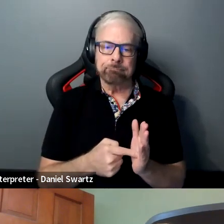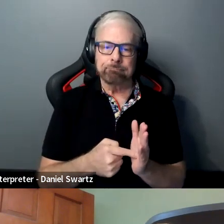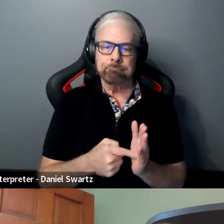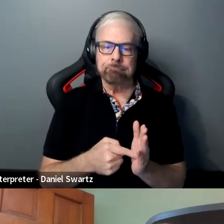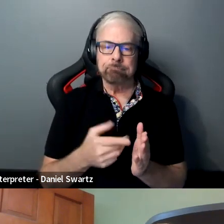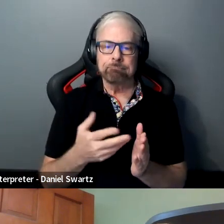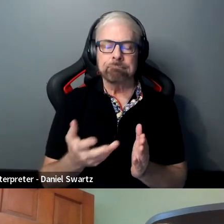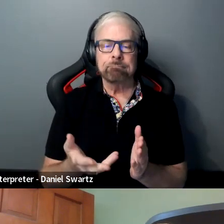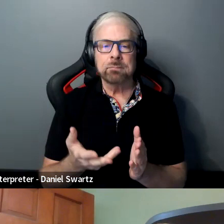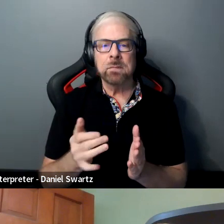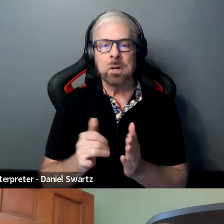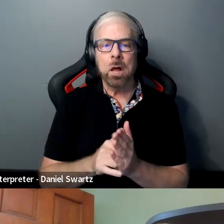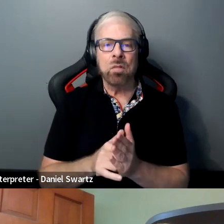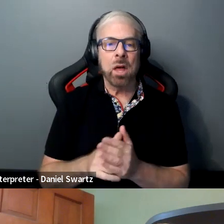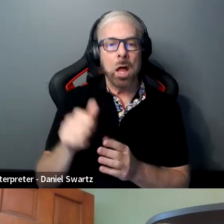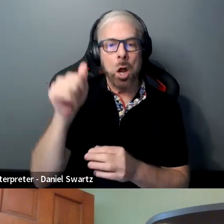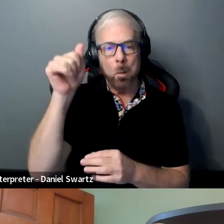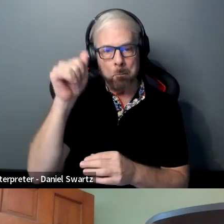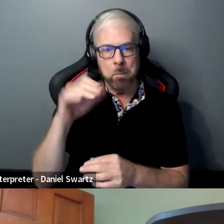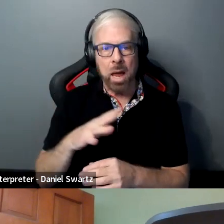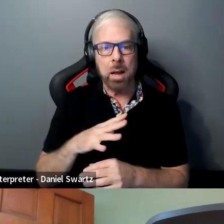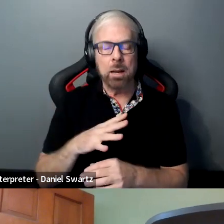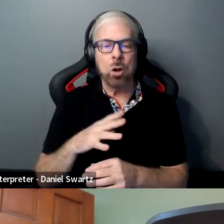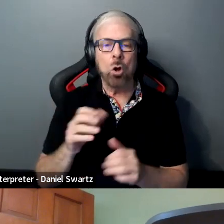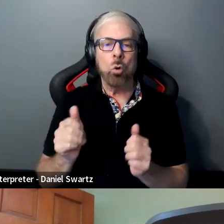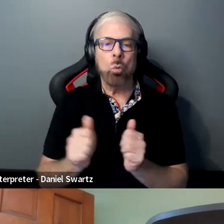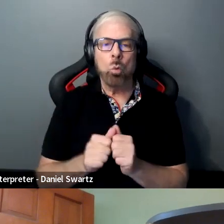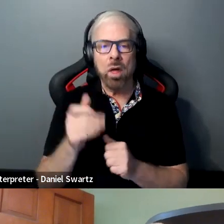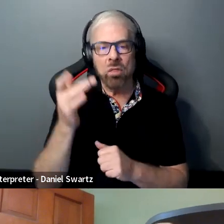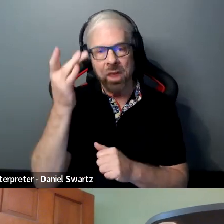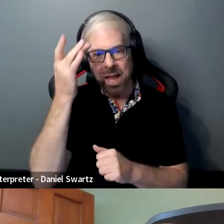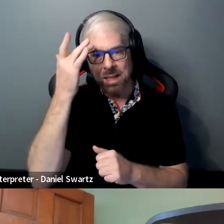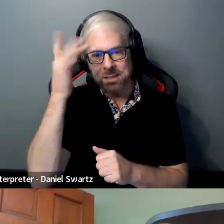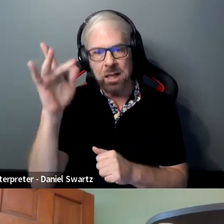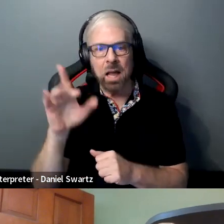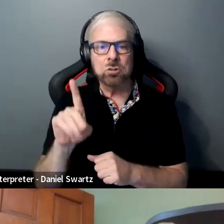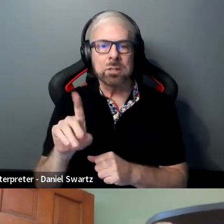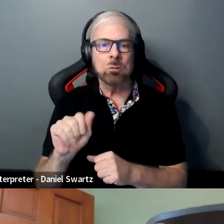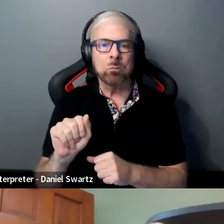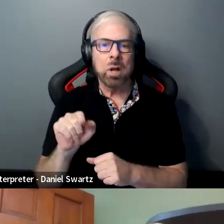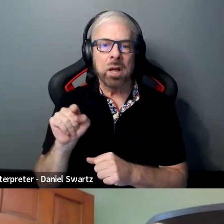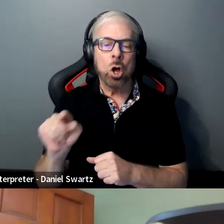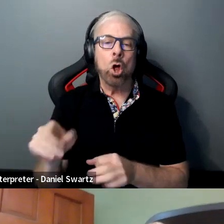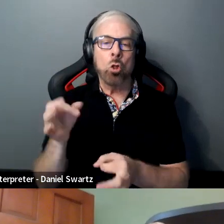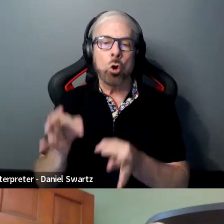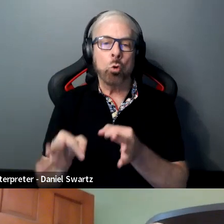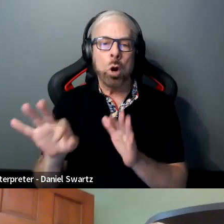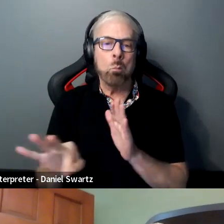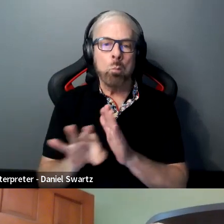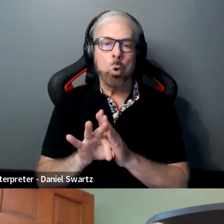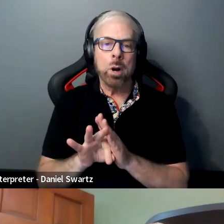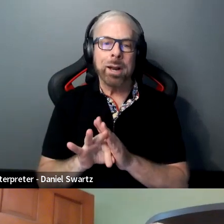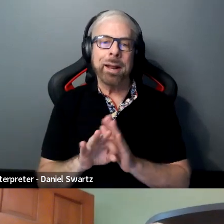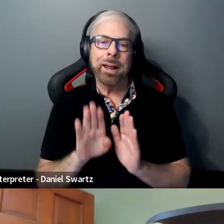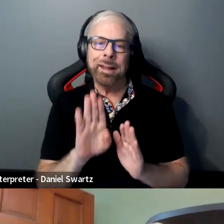a gentleman, a man with intellectual disabilities, who the court appointed as his